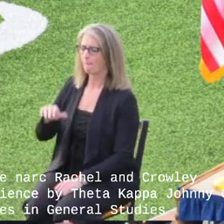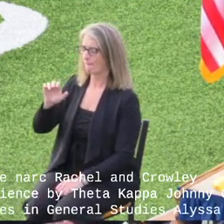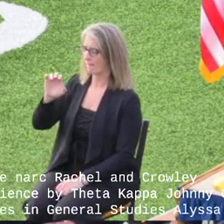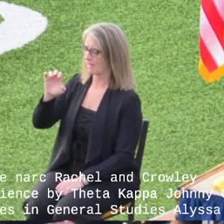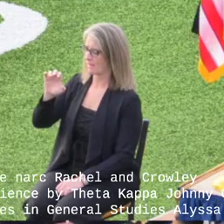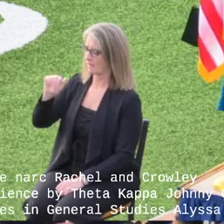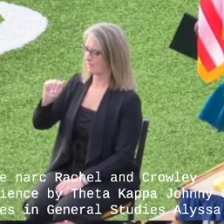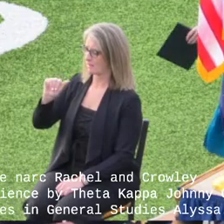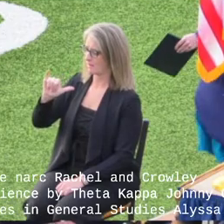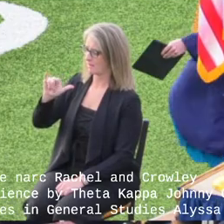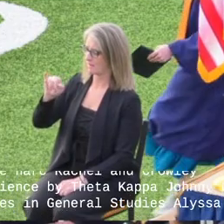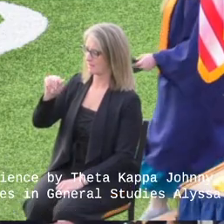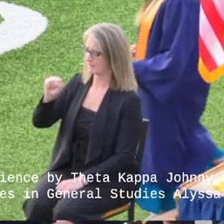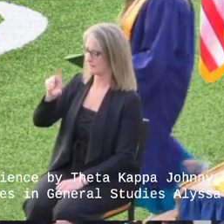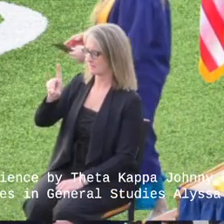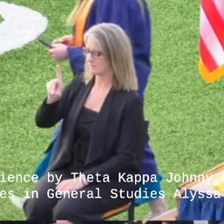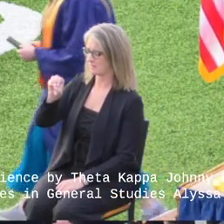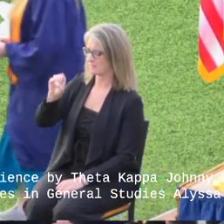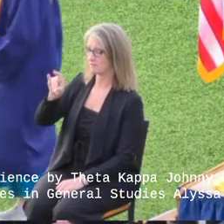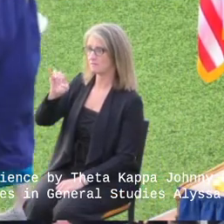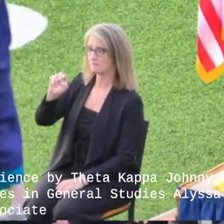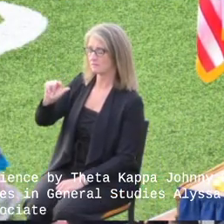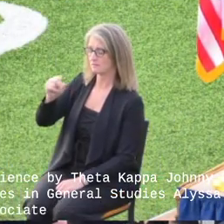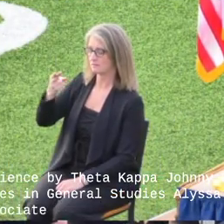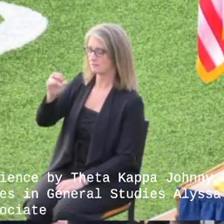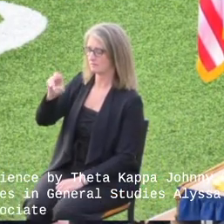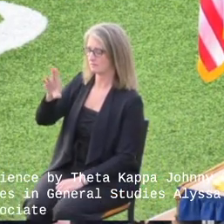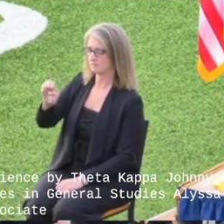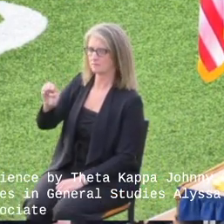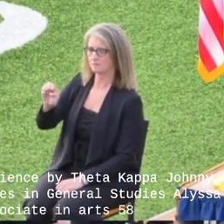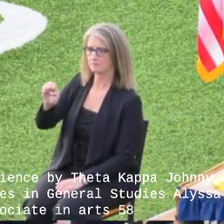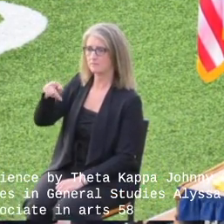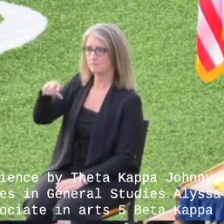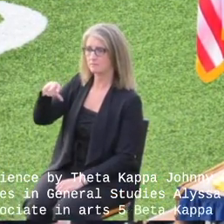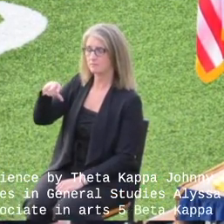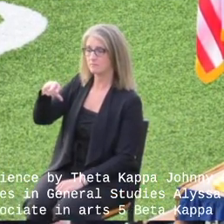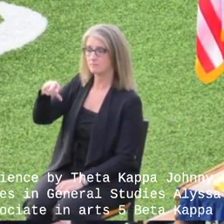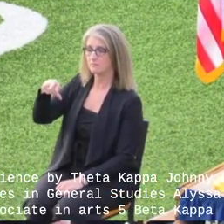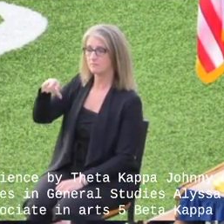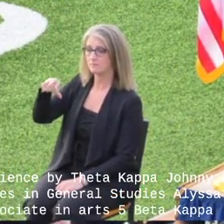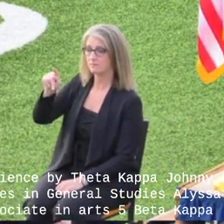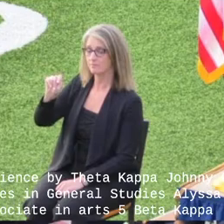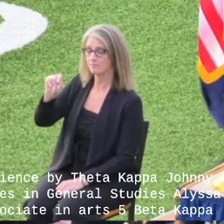Alyssa Dollinghouse, Associate in Arts, Phi Theta Kappa.